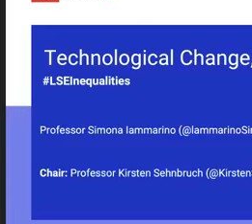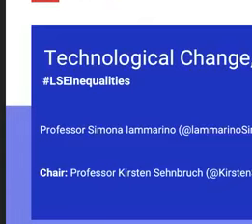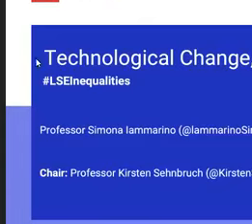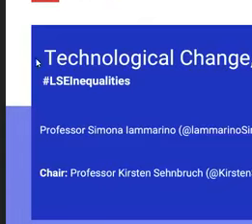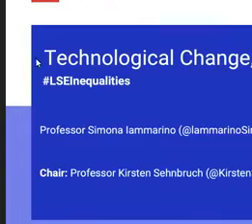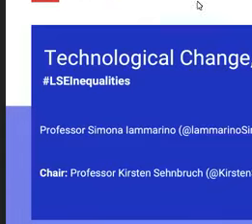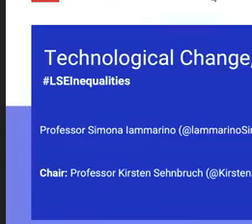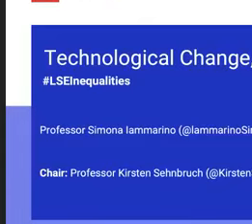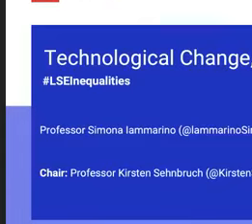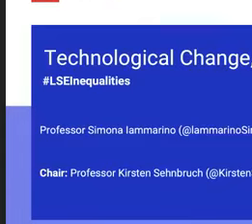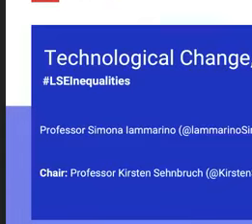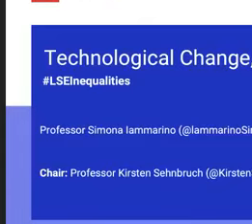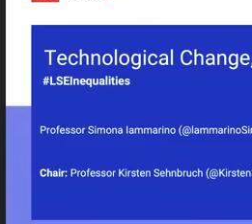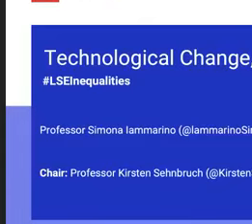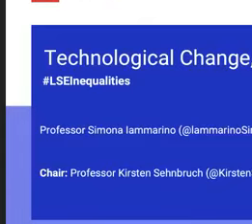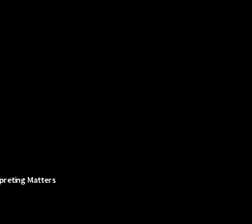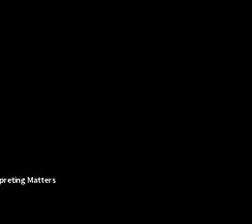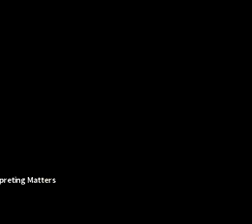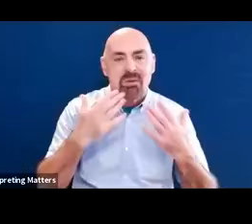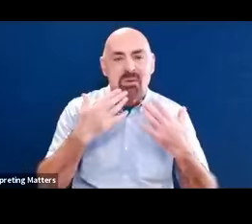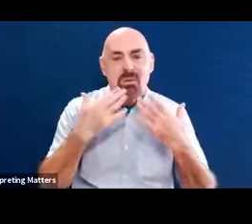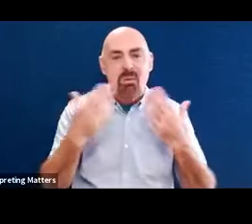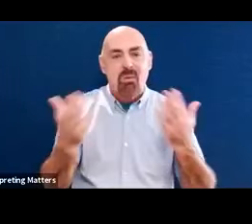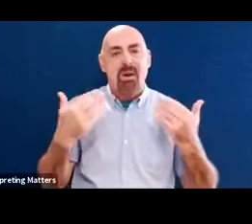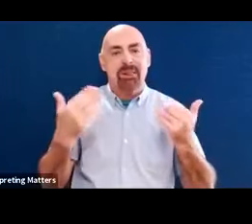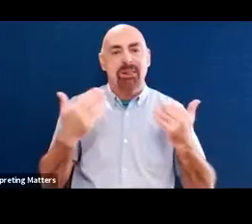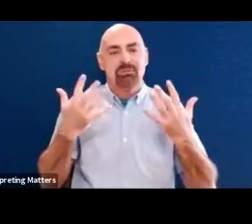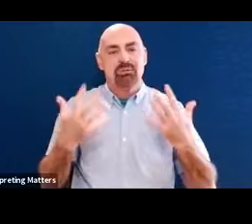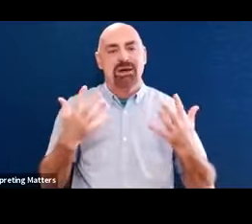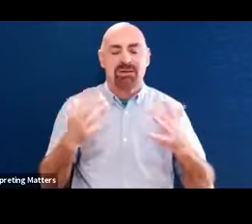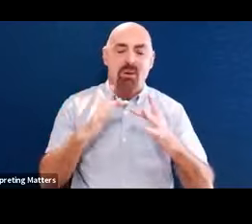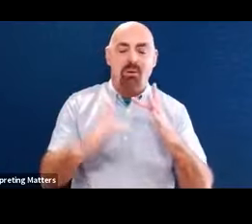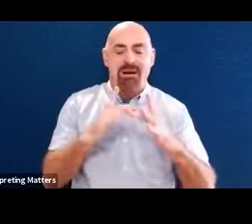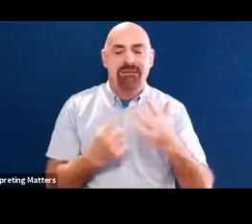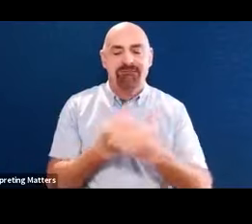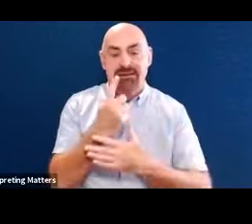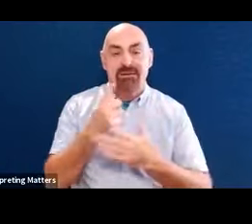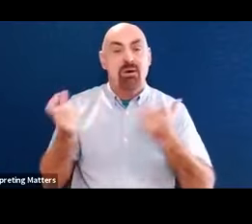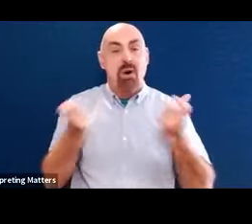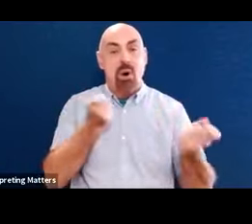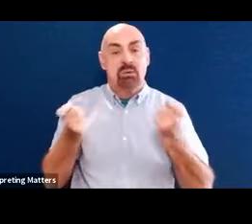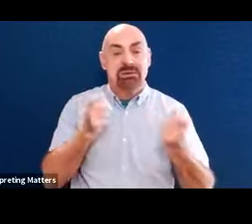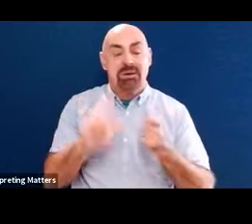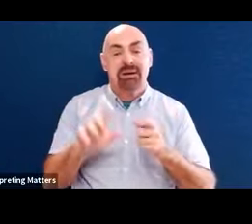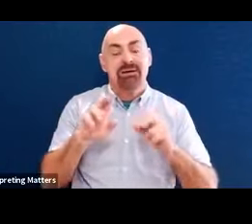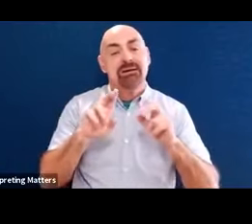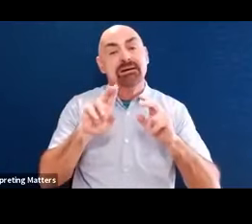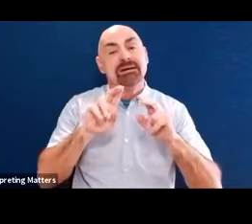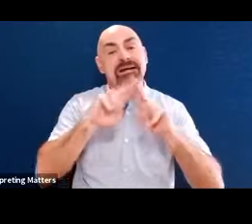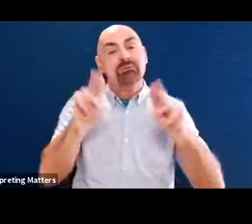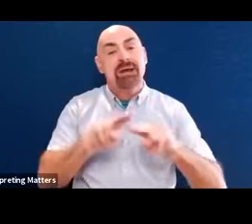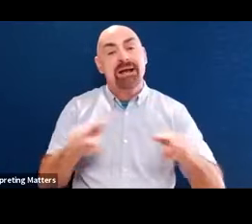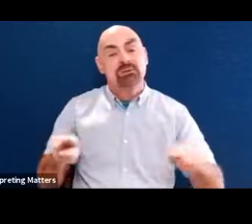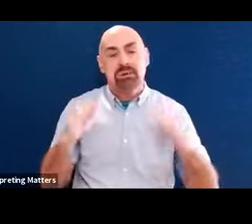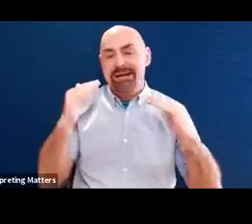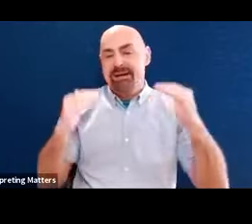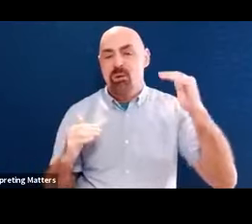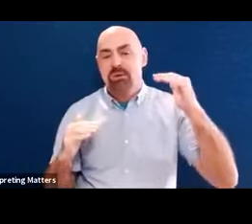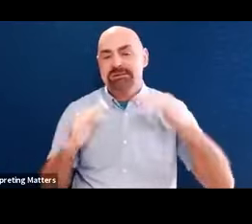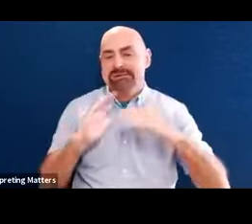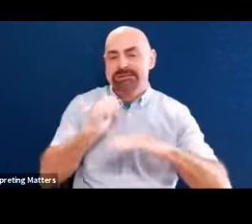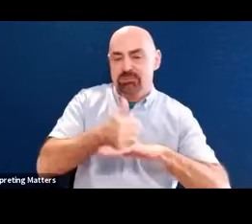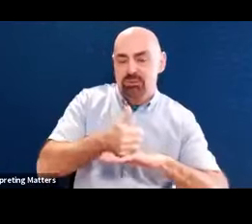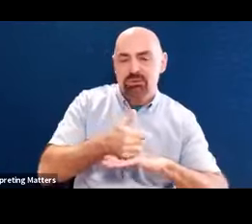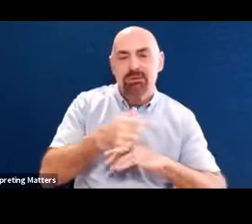Hello everybody and welcome to today's online event hosted by the International Inequalities Institute. My name